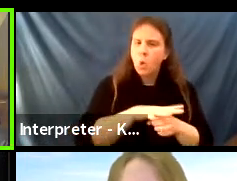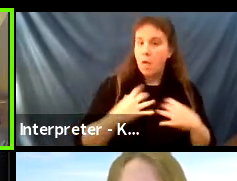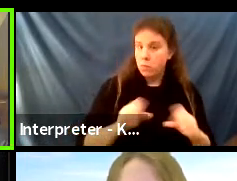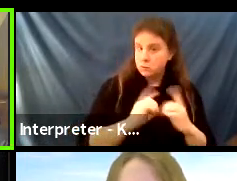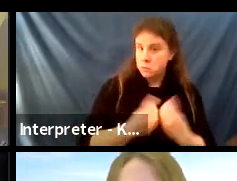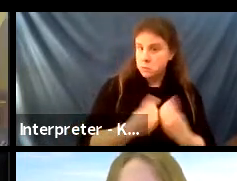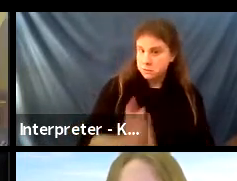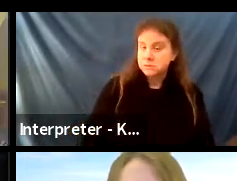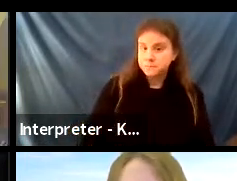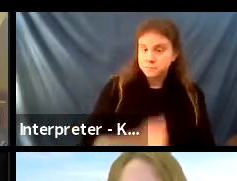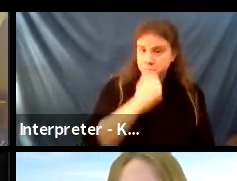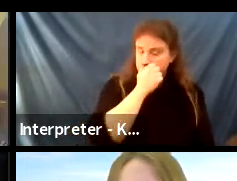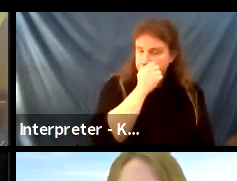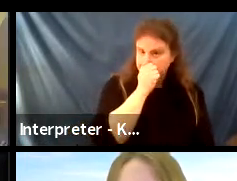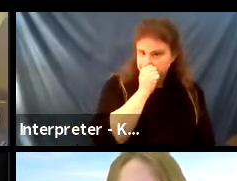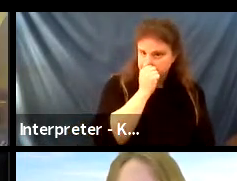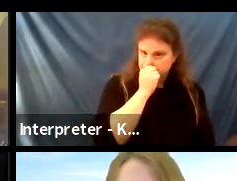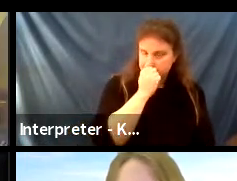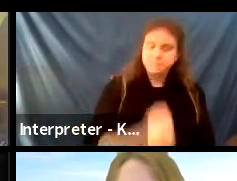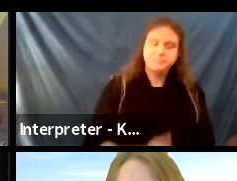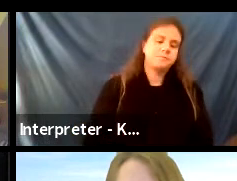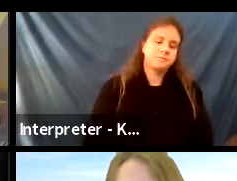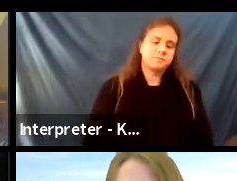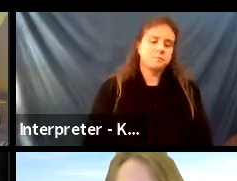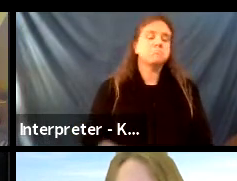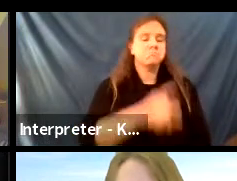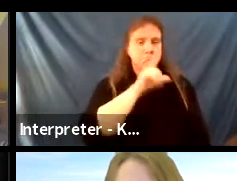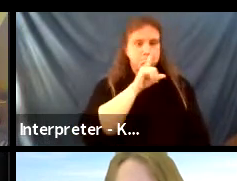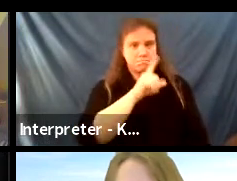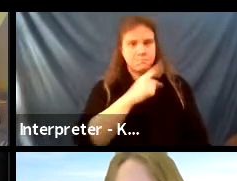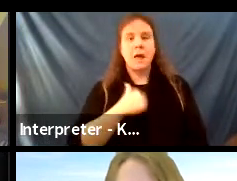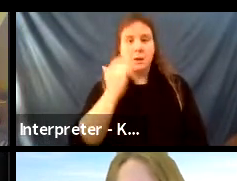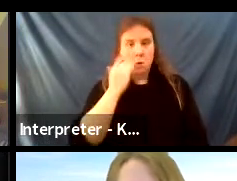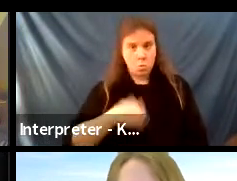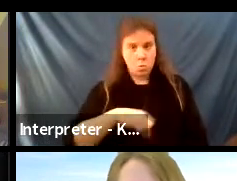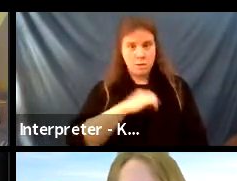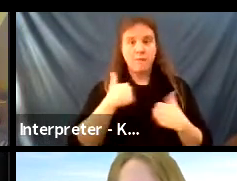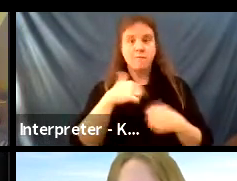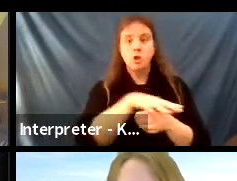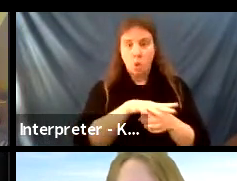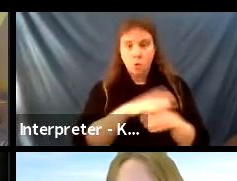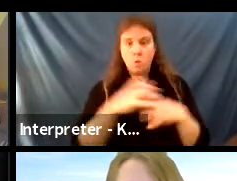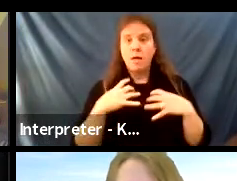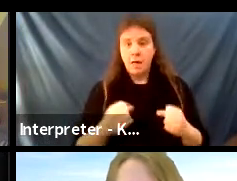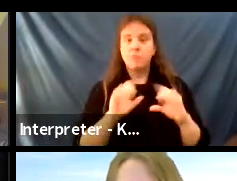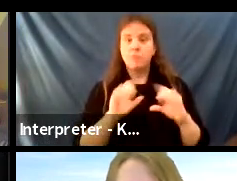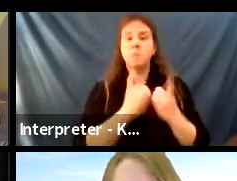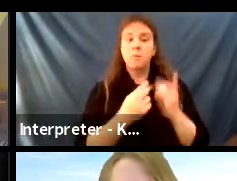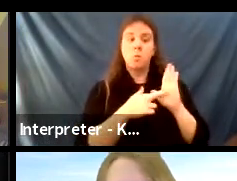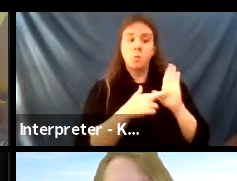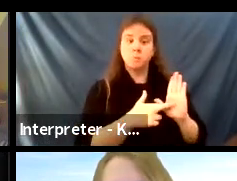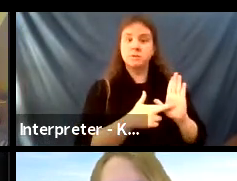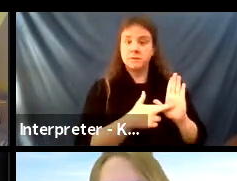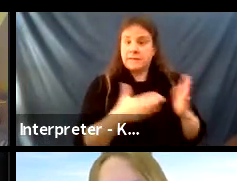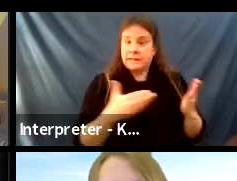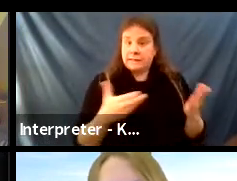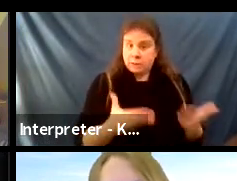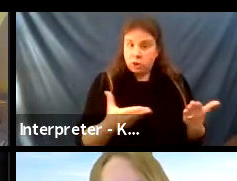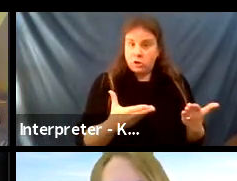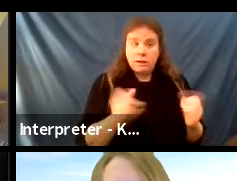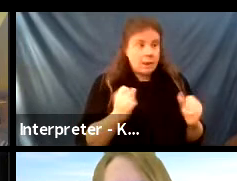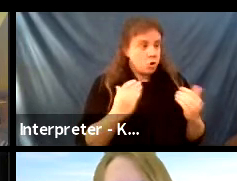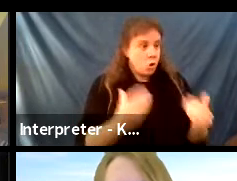Sure, and I know we've got some local health department representatives who are welcome to add or correct my